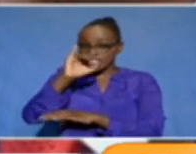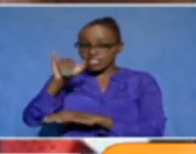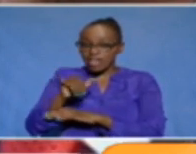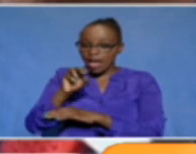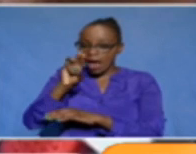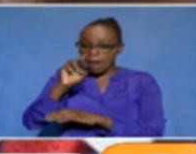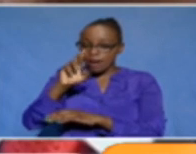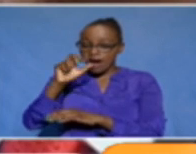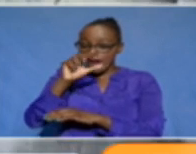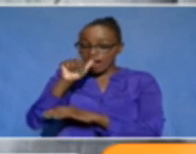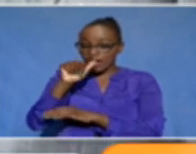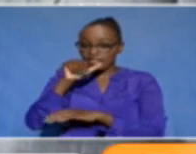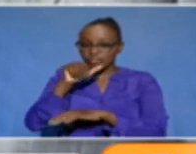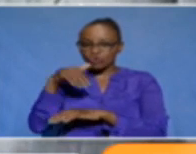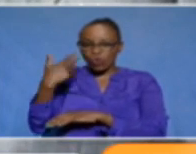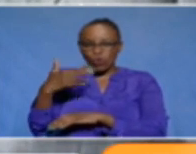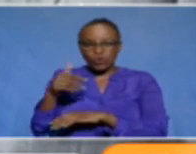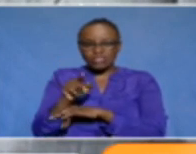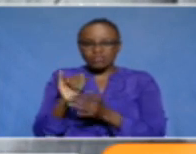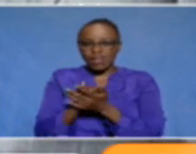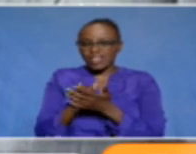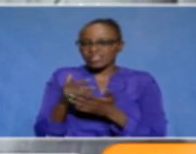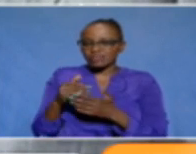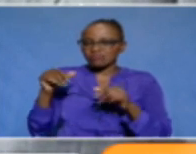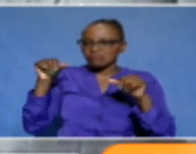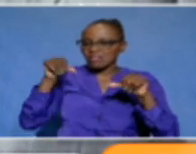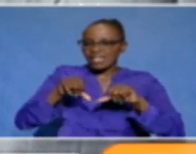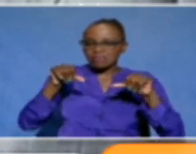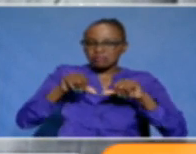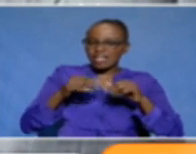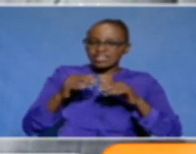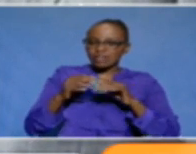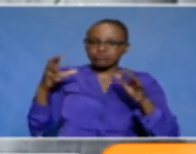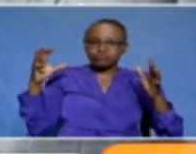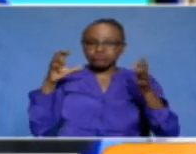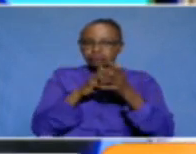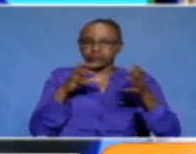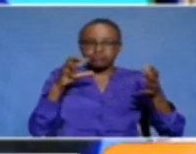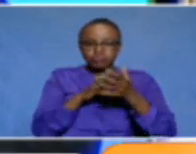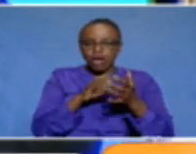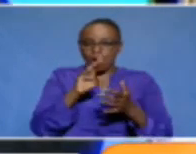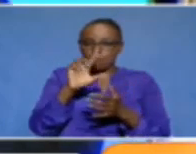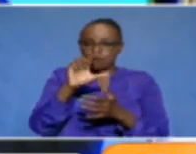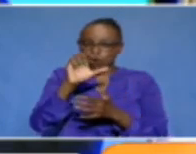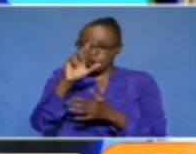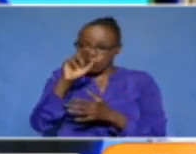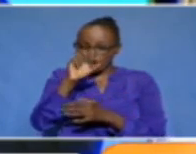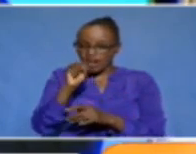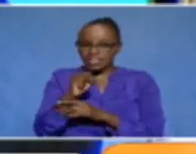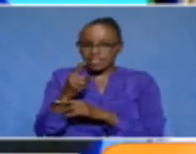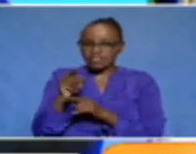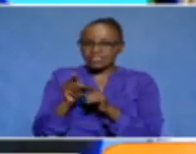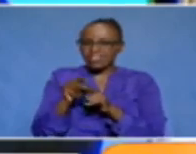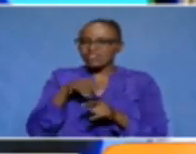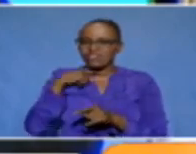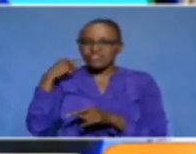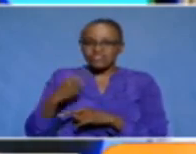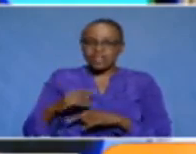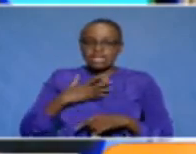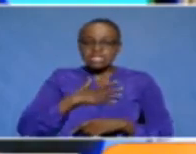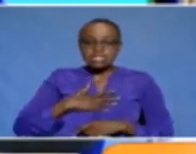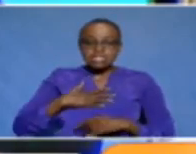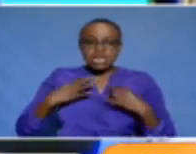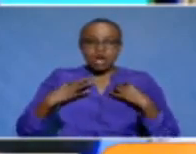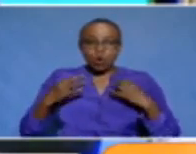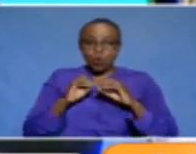David Maraga to get used to offensive caricatures posted by bloggers after satirical pictures of a bare-chested